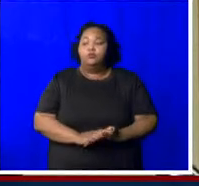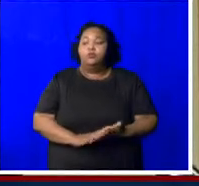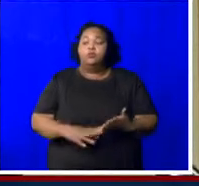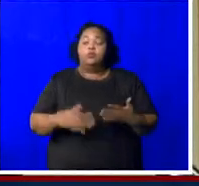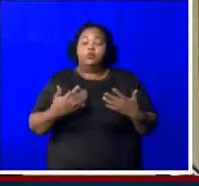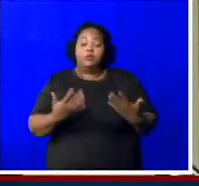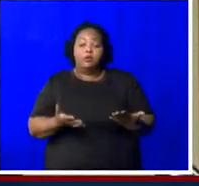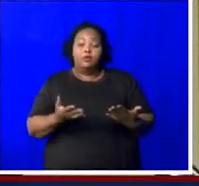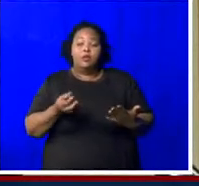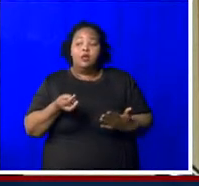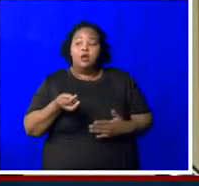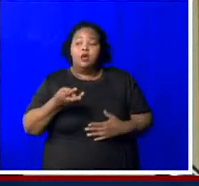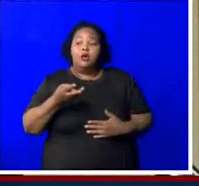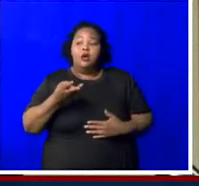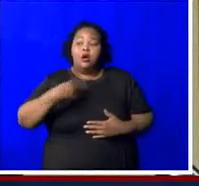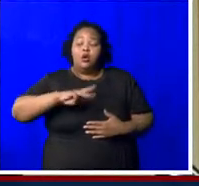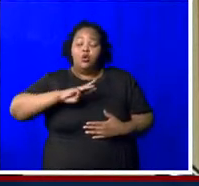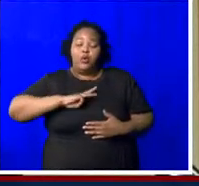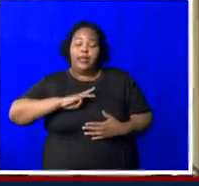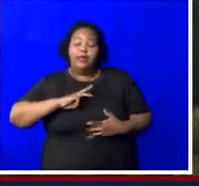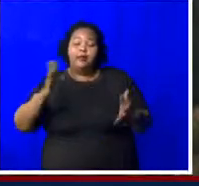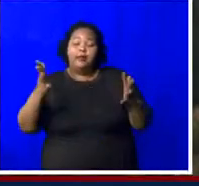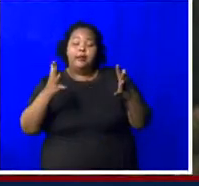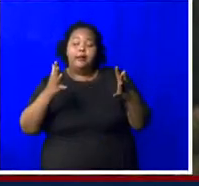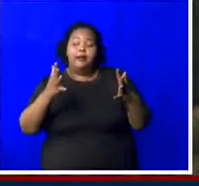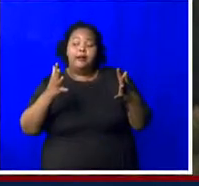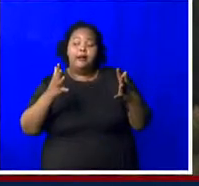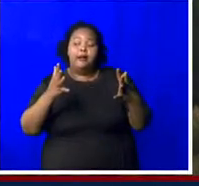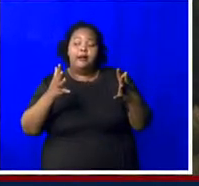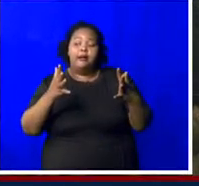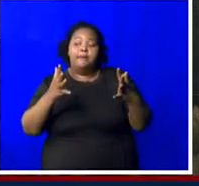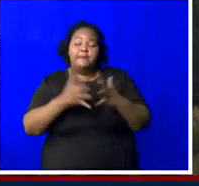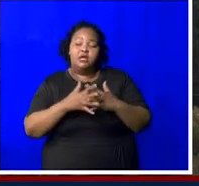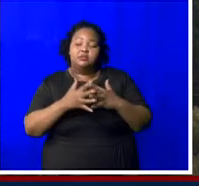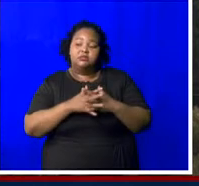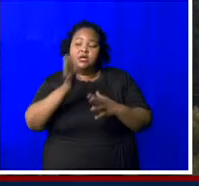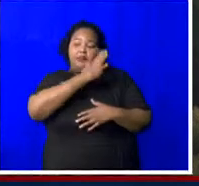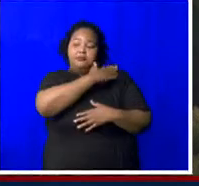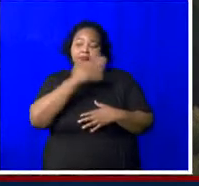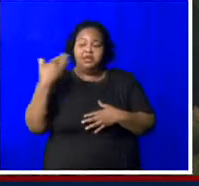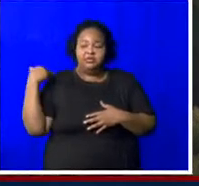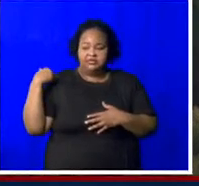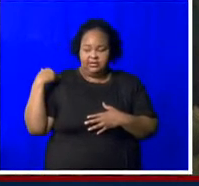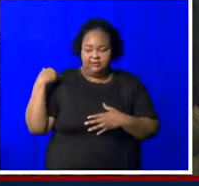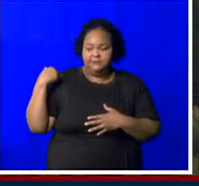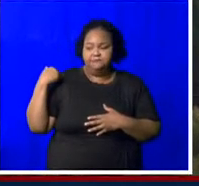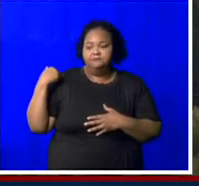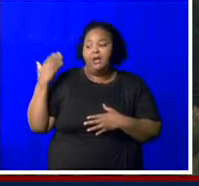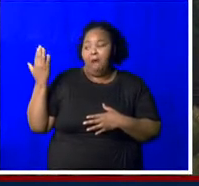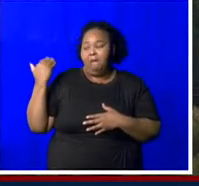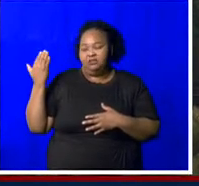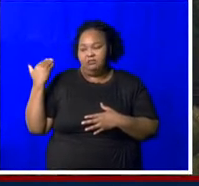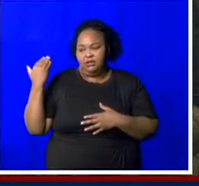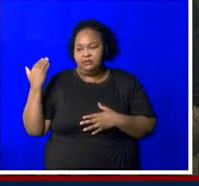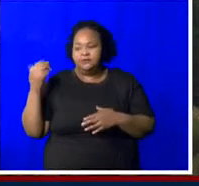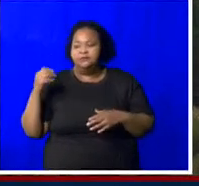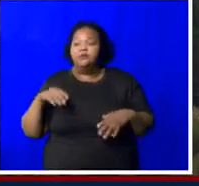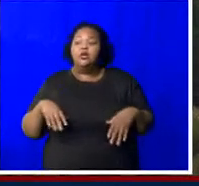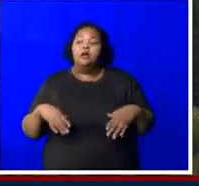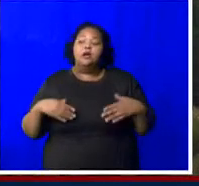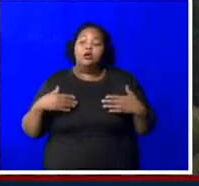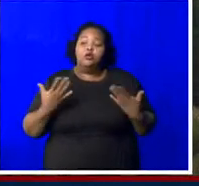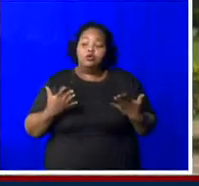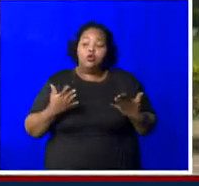proposed amendment to the SEZ Act. And the next step is then it will be presented to cabinet for